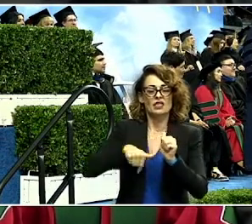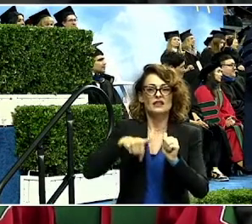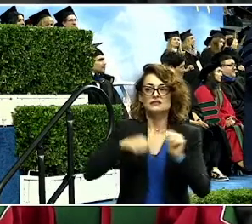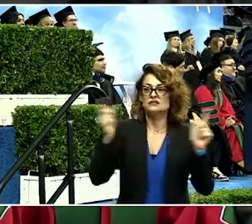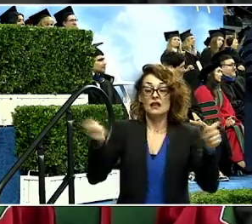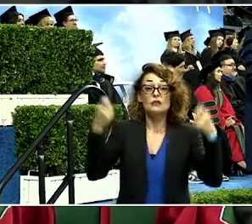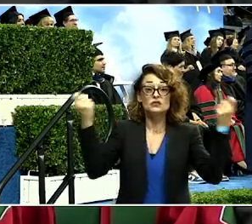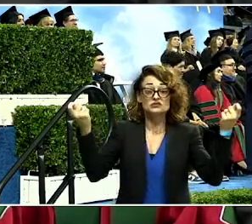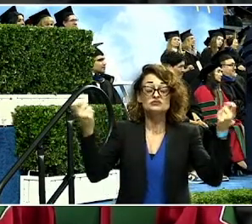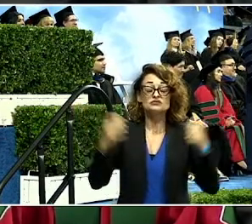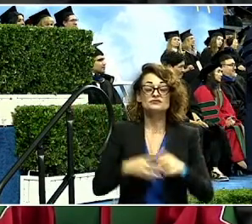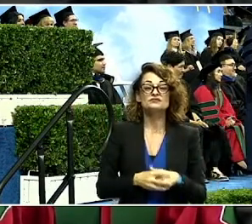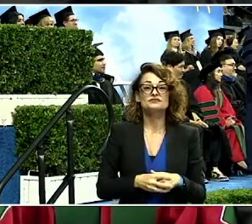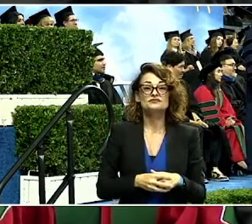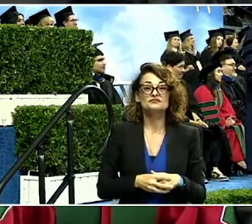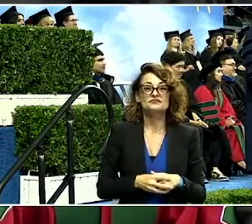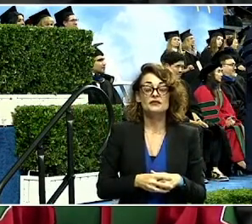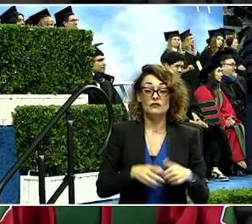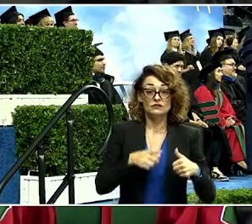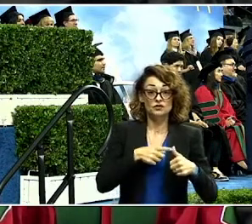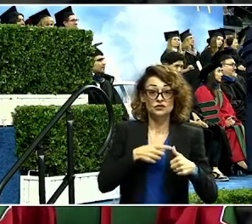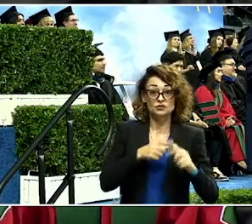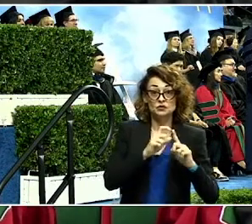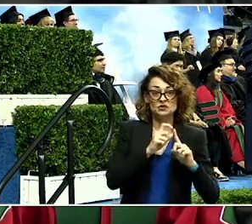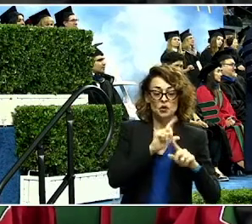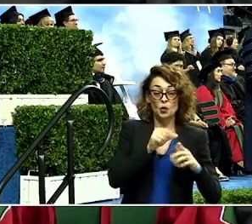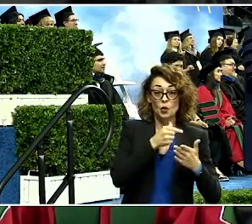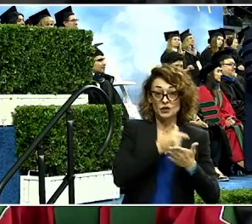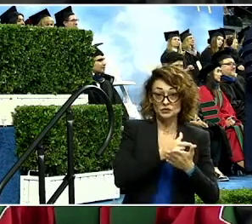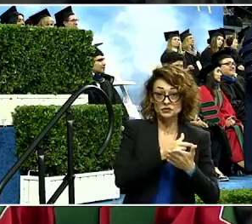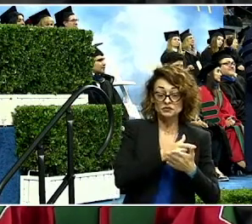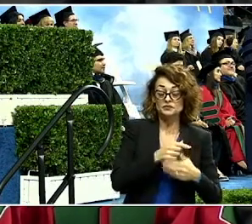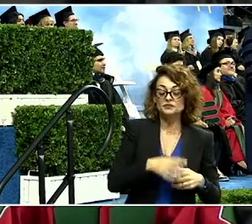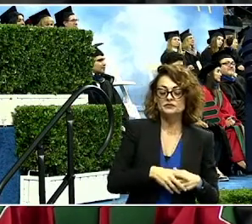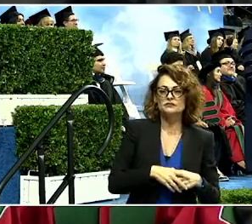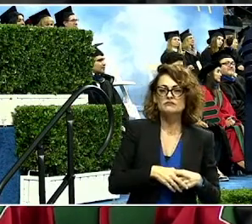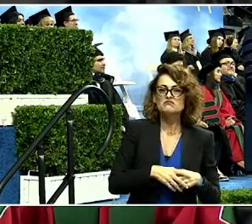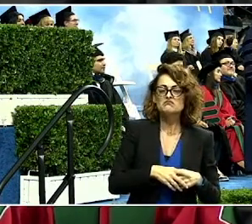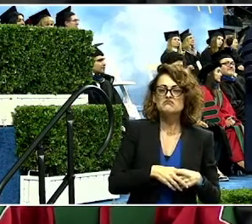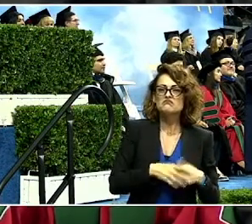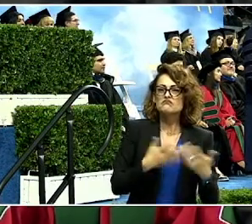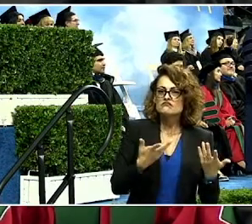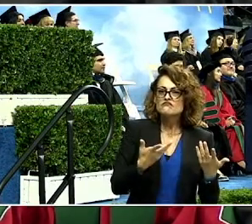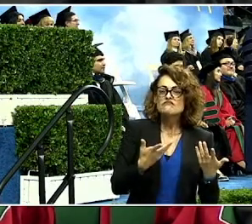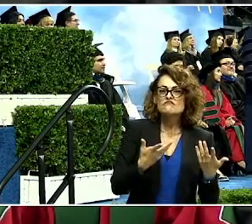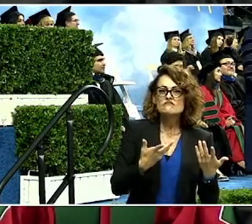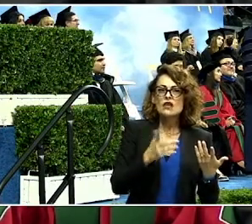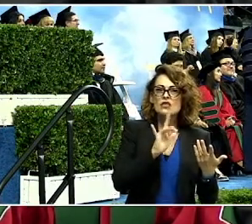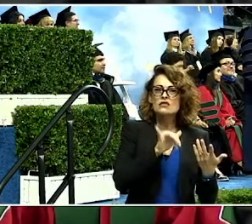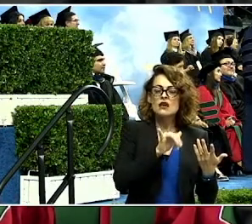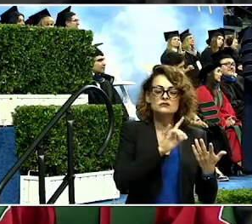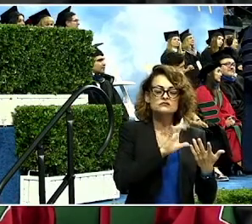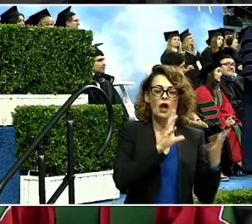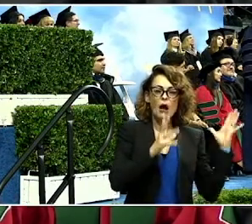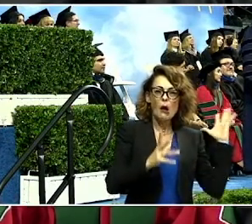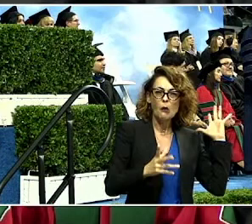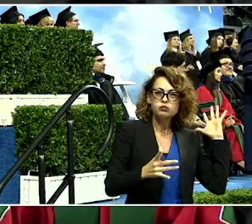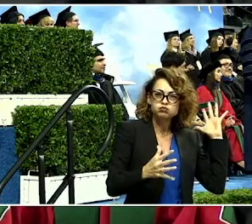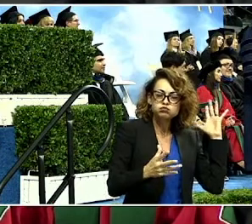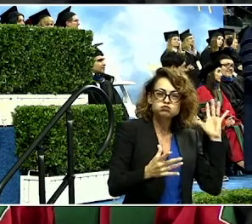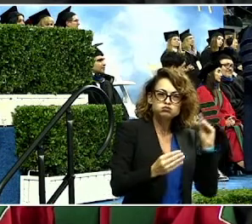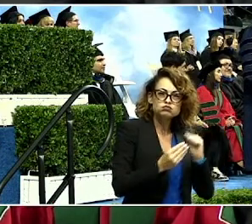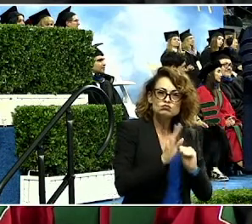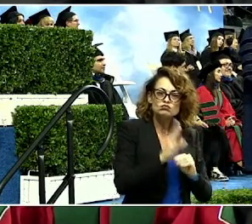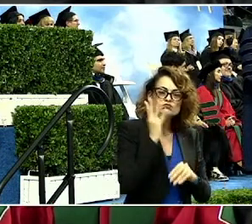this celebration. The first term, graduation, frames the ceremony as a capstone of culminating